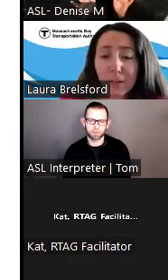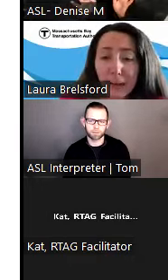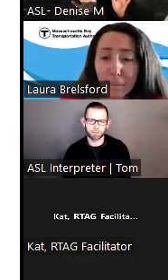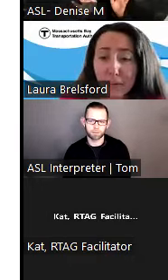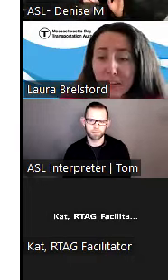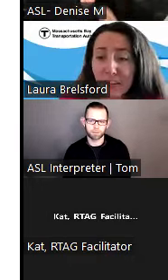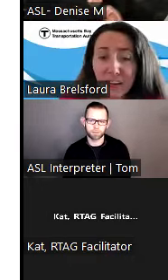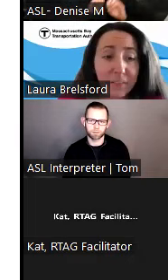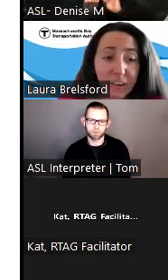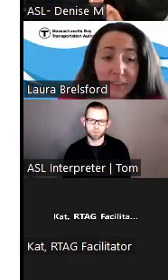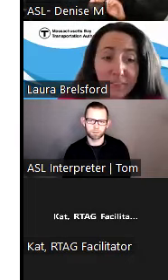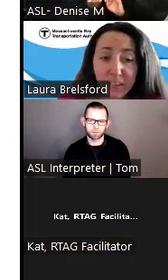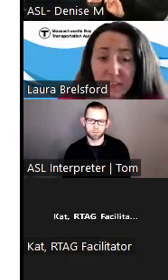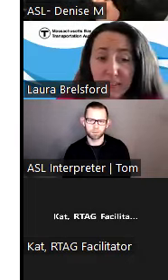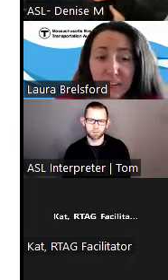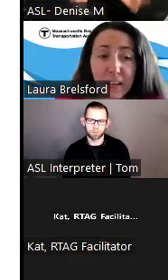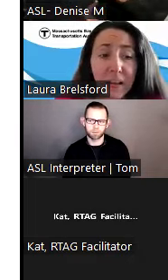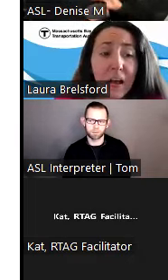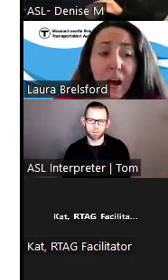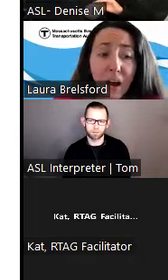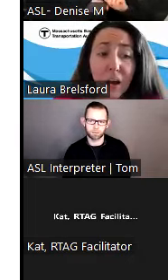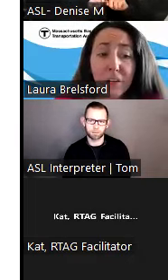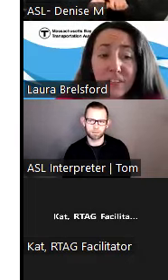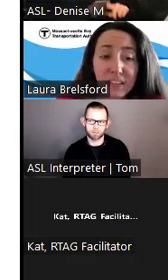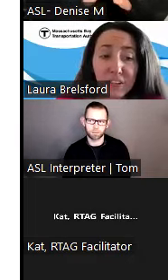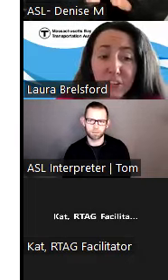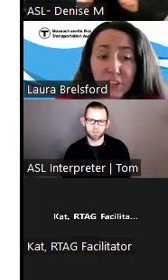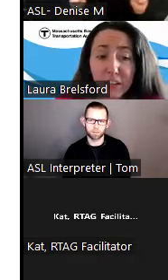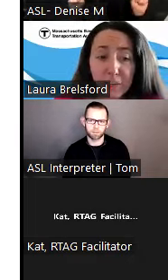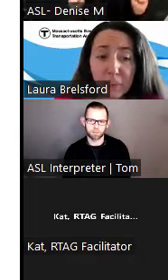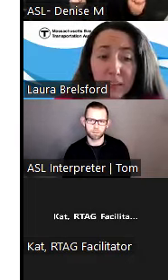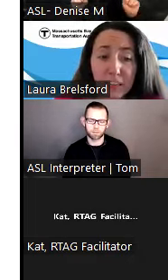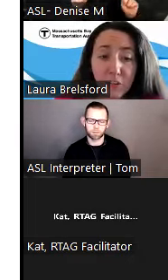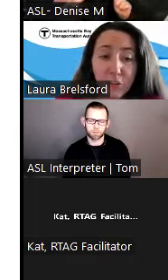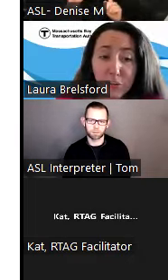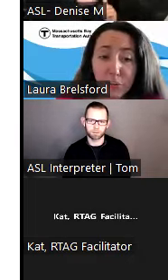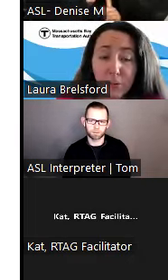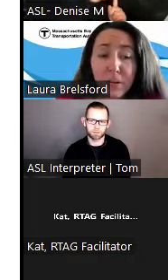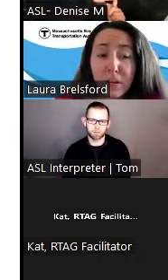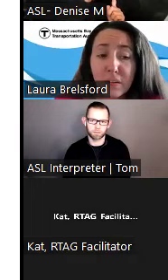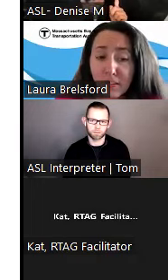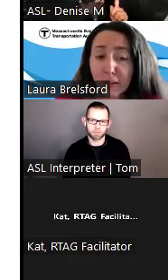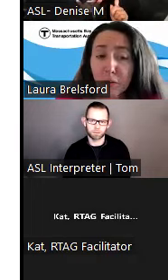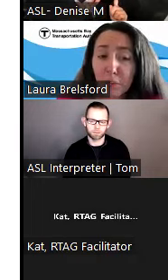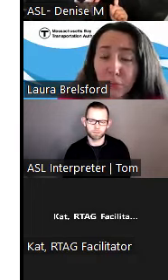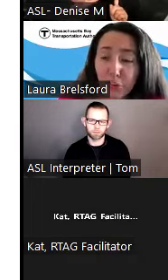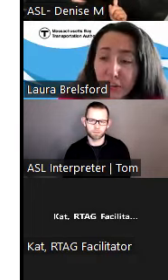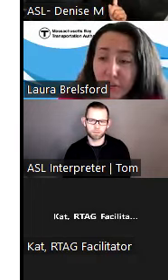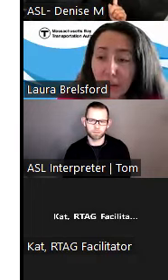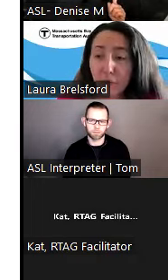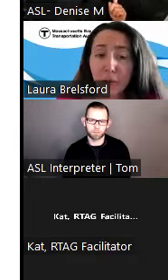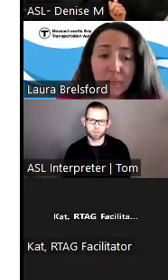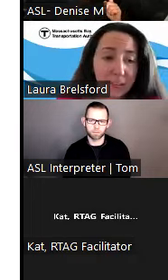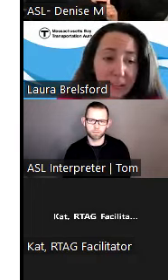overall reliability and effectiveness of the sensor and its ability to detect both